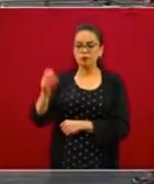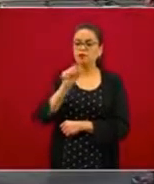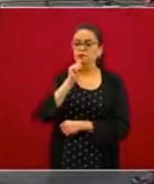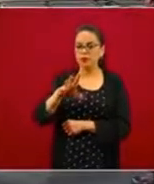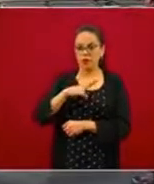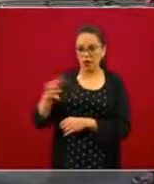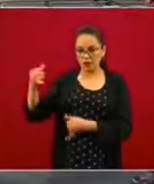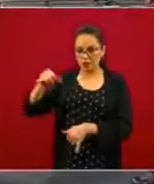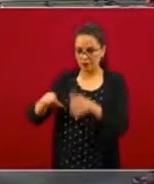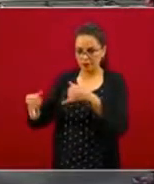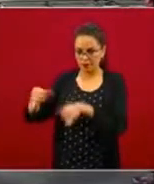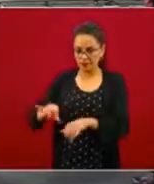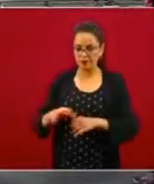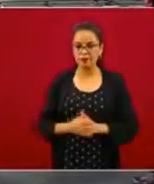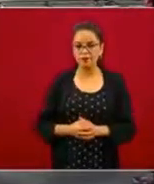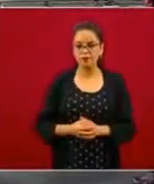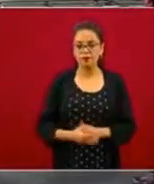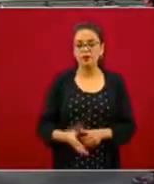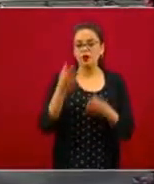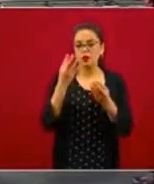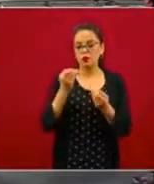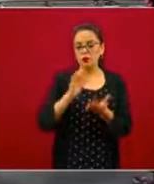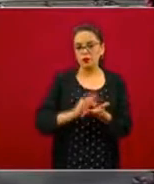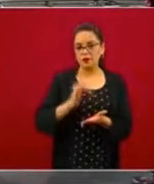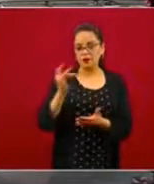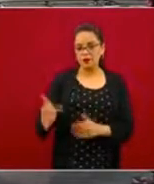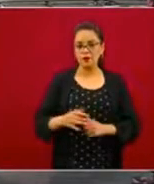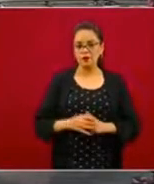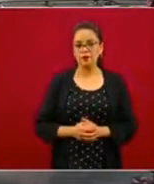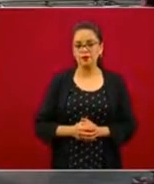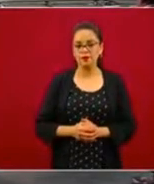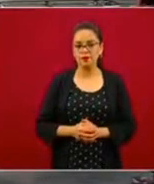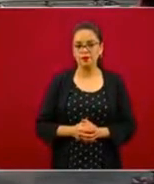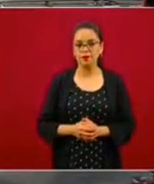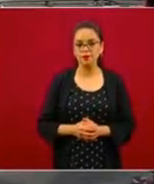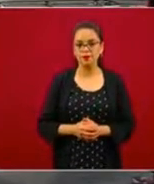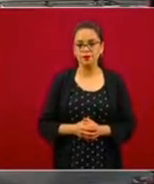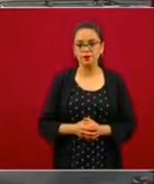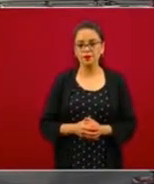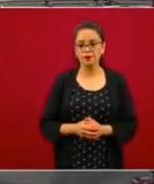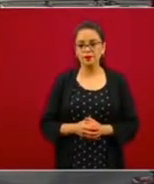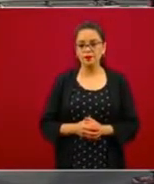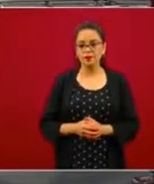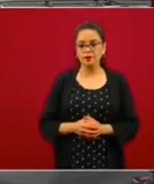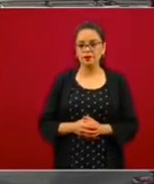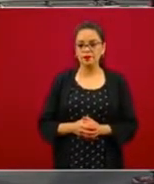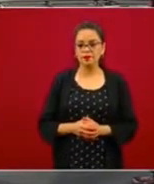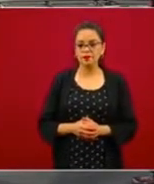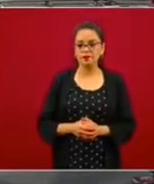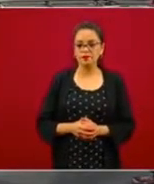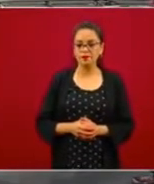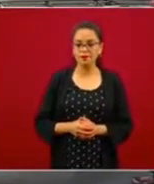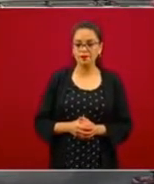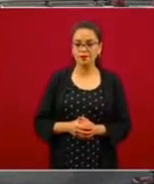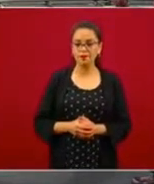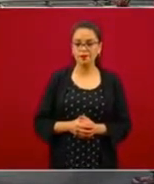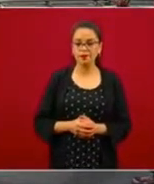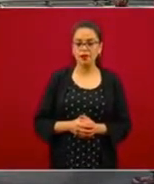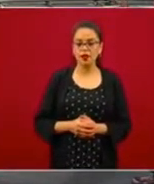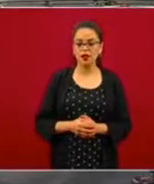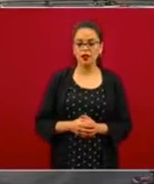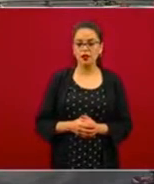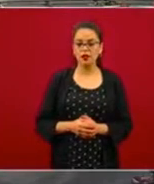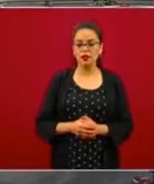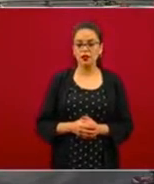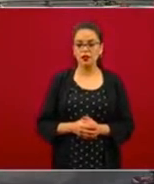allowed to apply the tests. So it is more frequent to see that sometimes people go to private